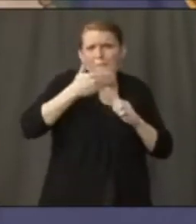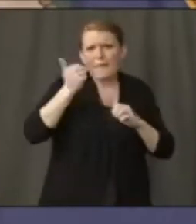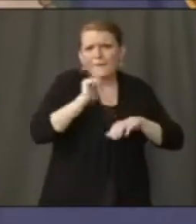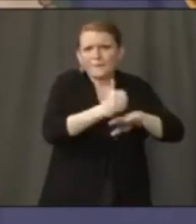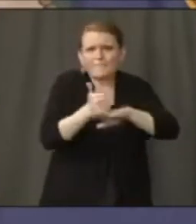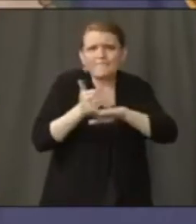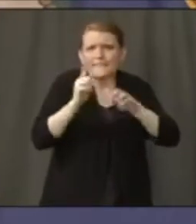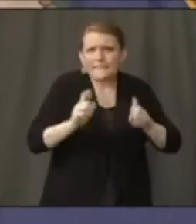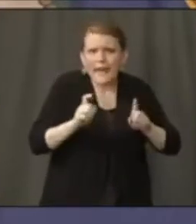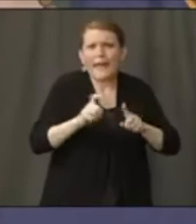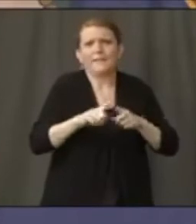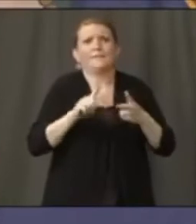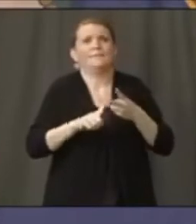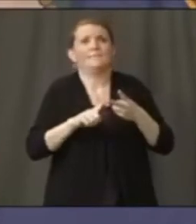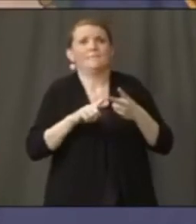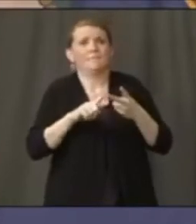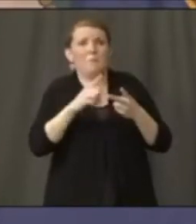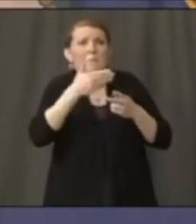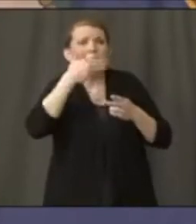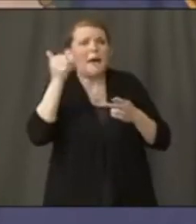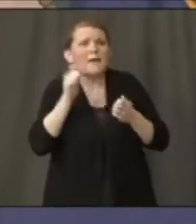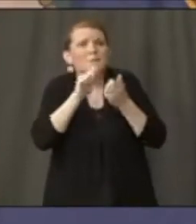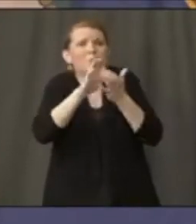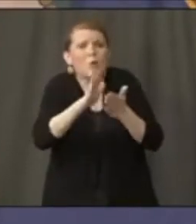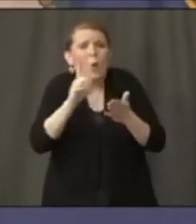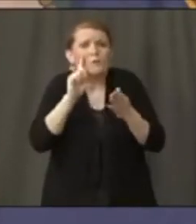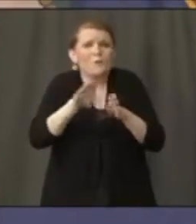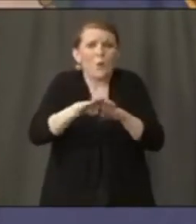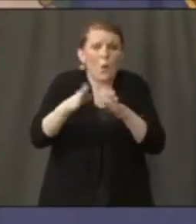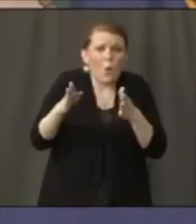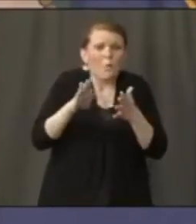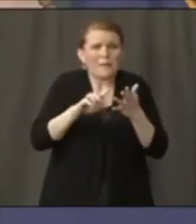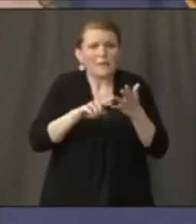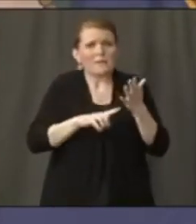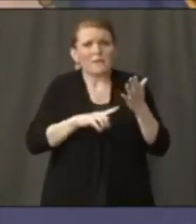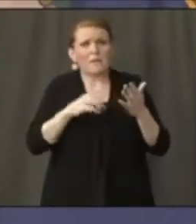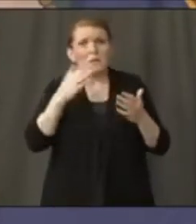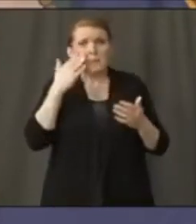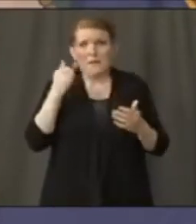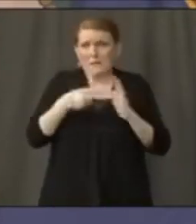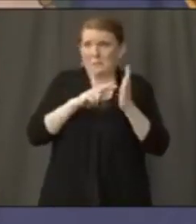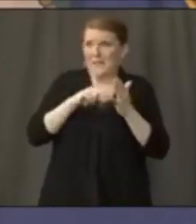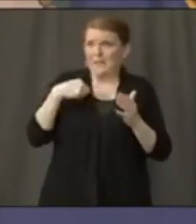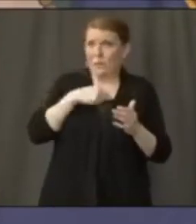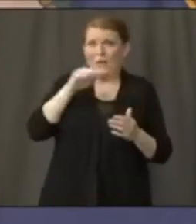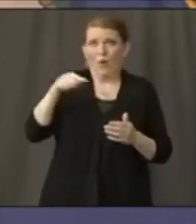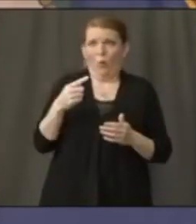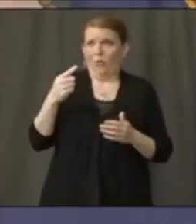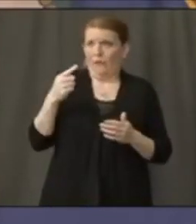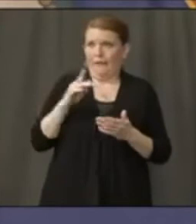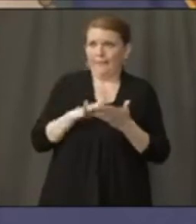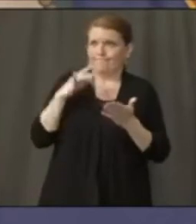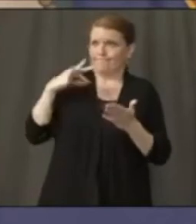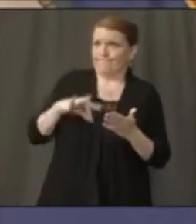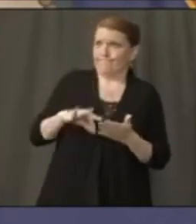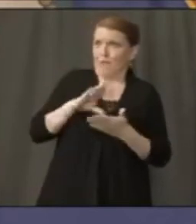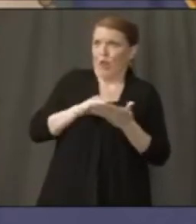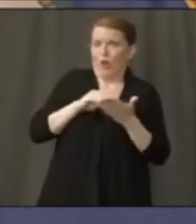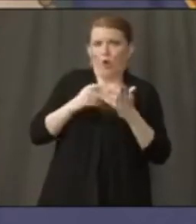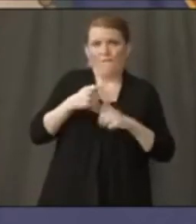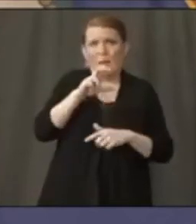other companies and practices in the region and learn from it. I think it's, look, we could do an